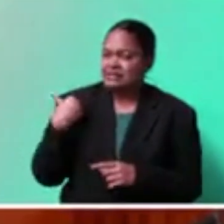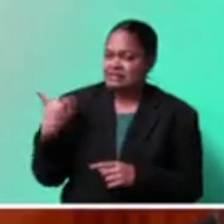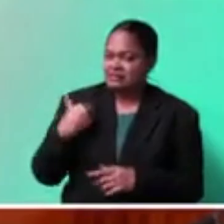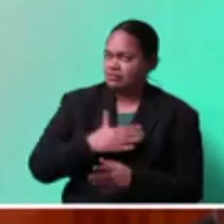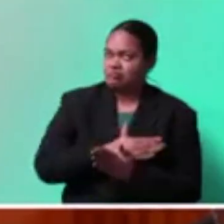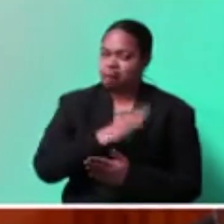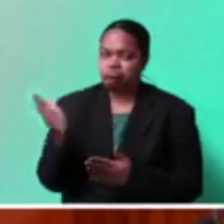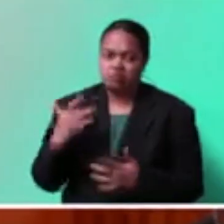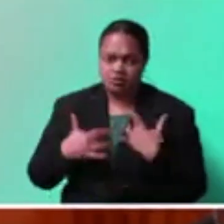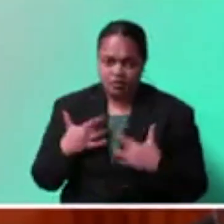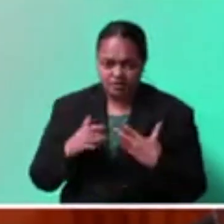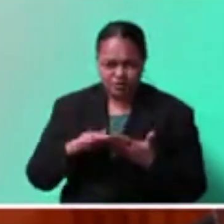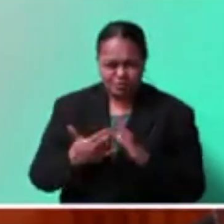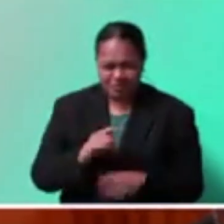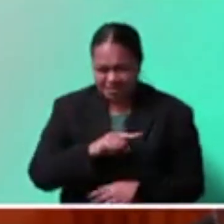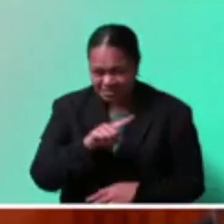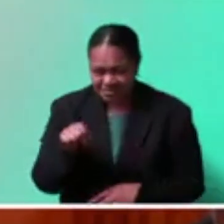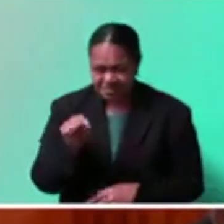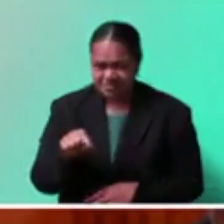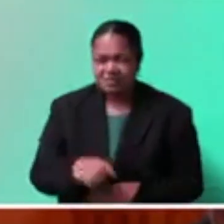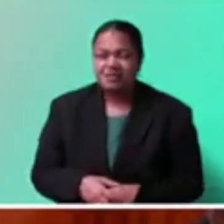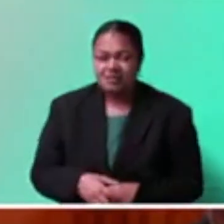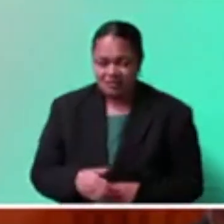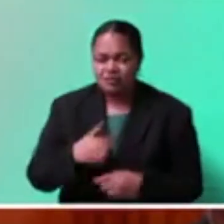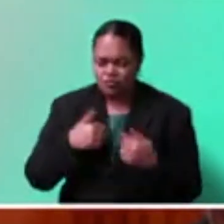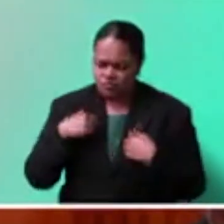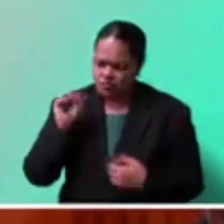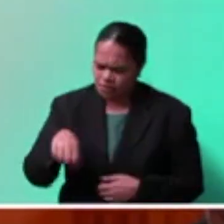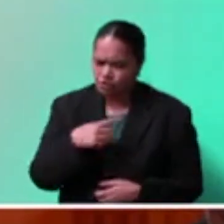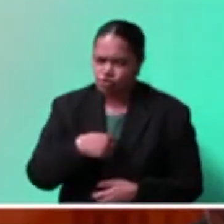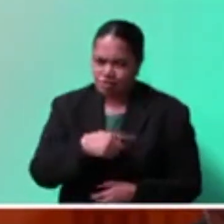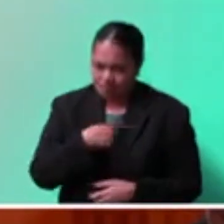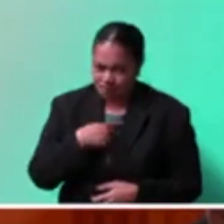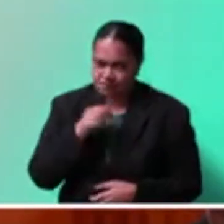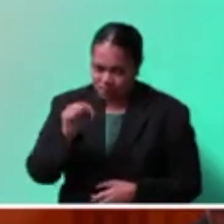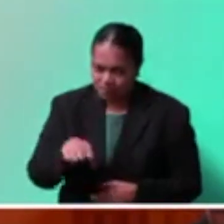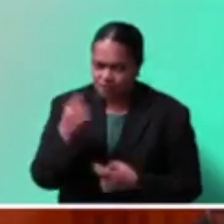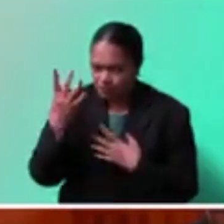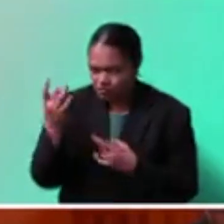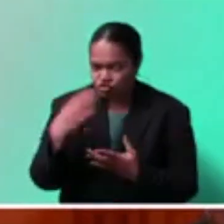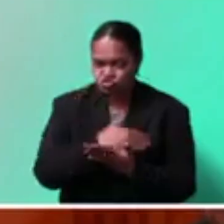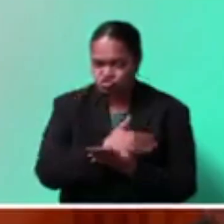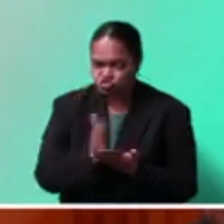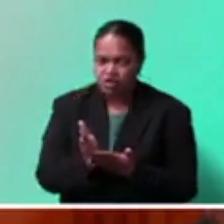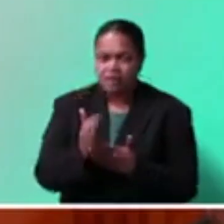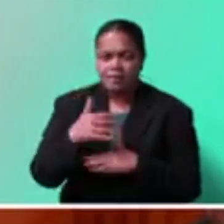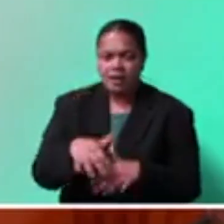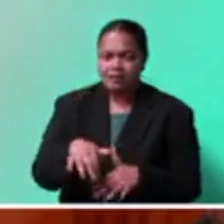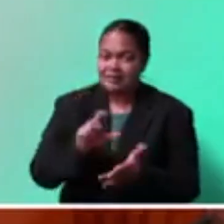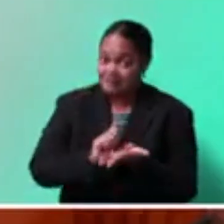communities. Honorable Speaker, we are committed to ensure that information is shared with the public in a way that is